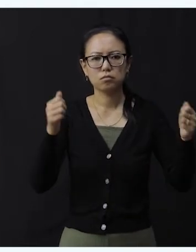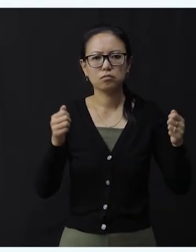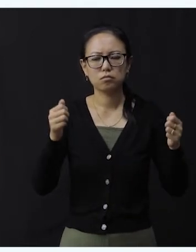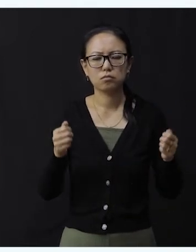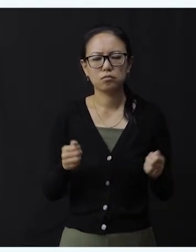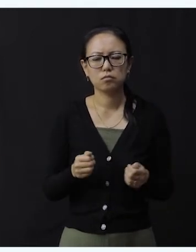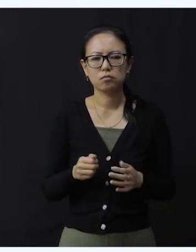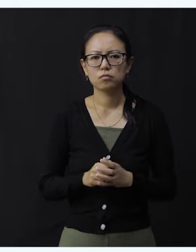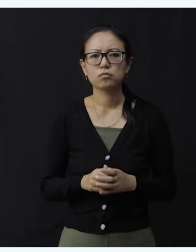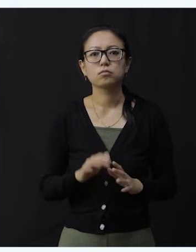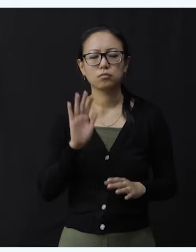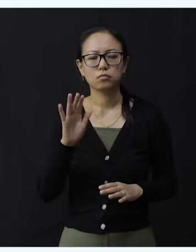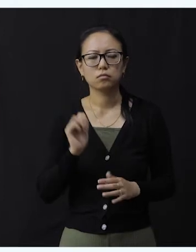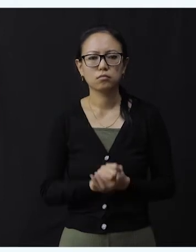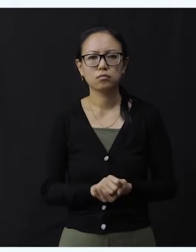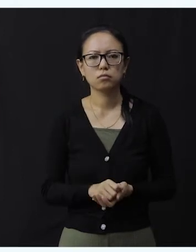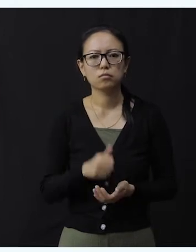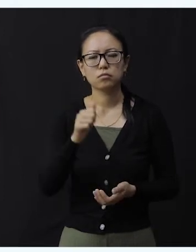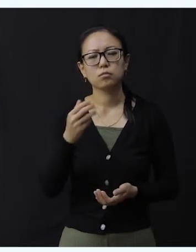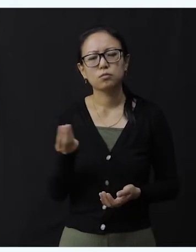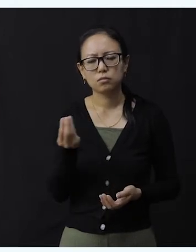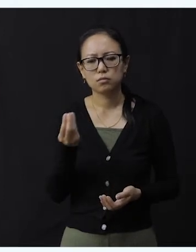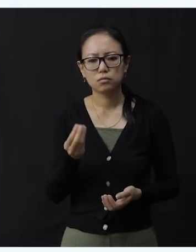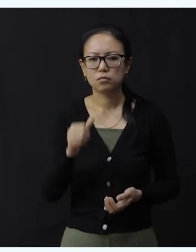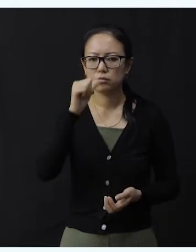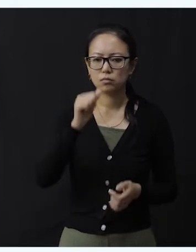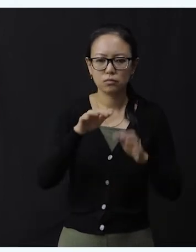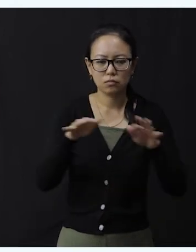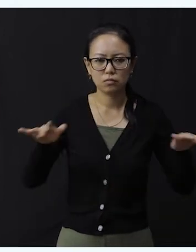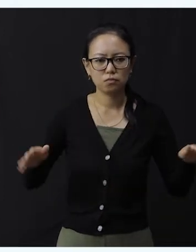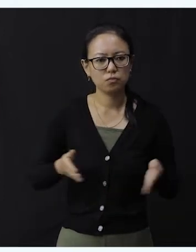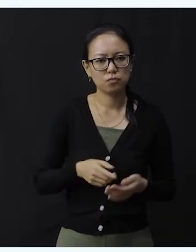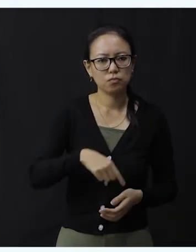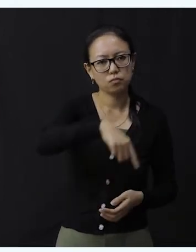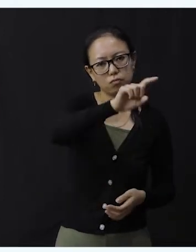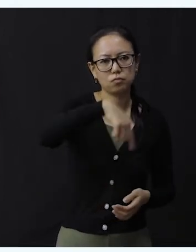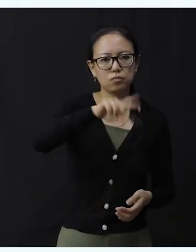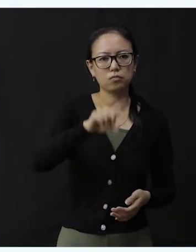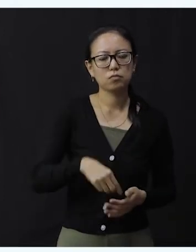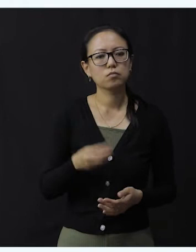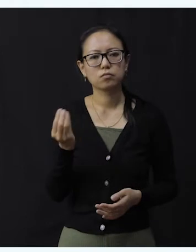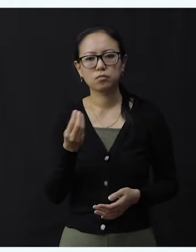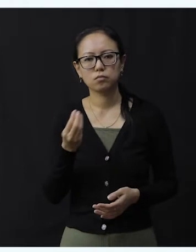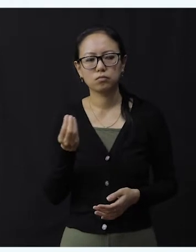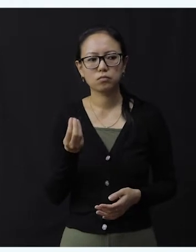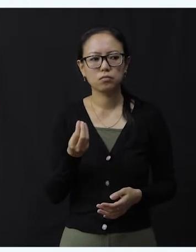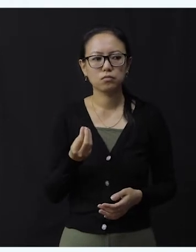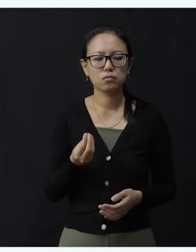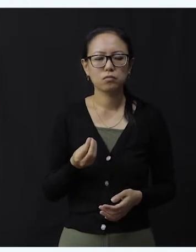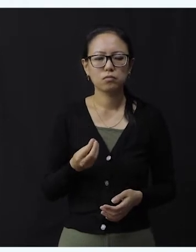as land transport, water transport, and an air transport. You can see that an